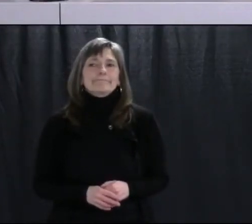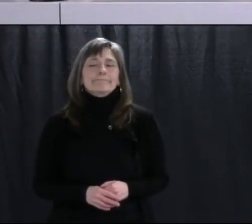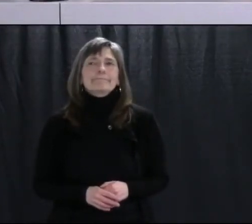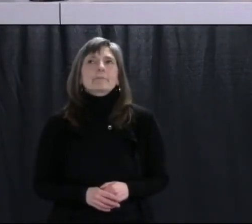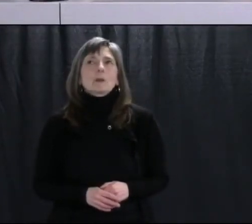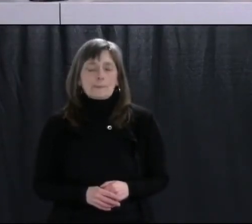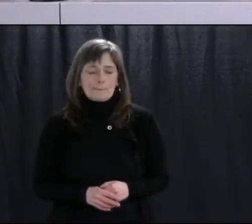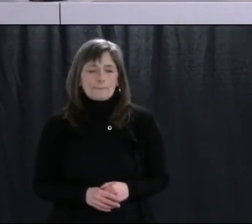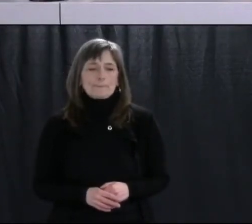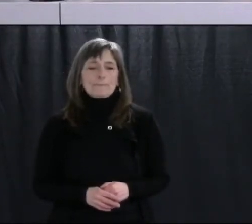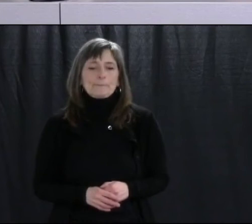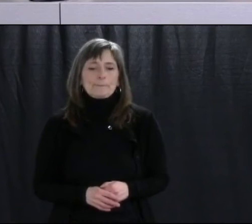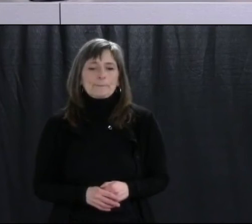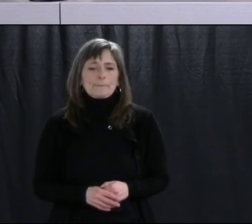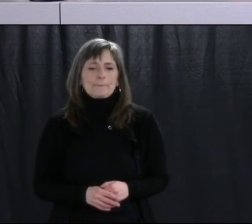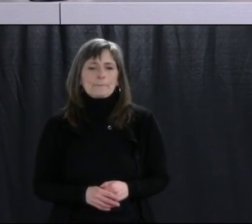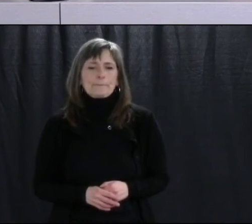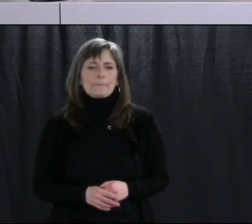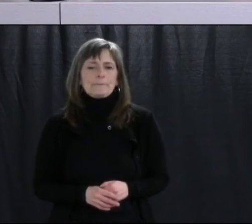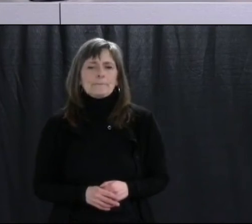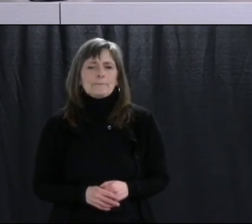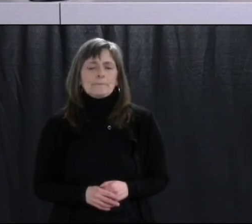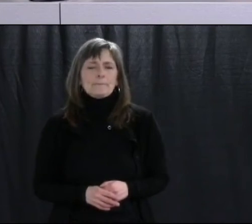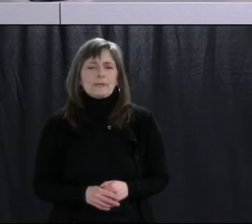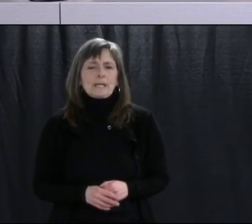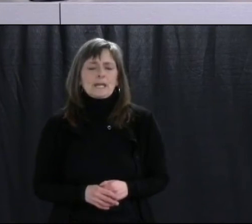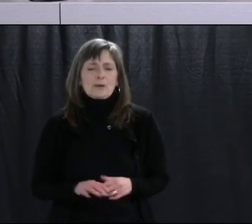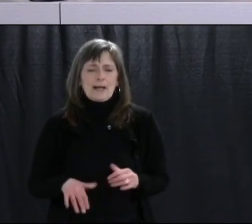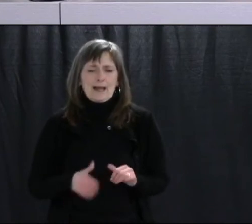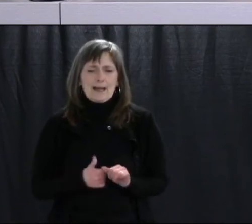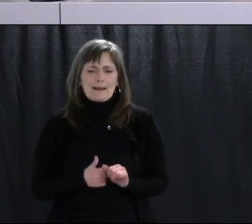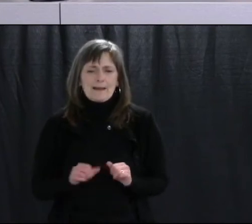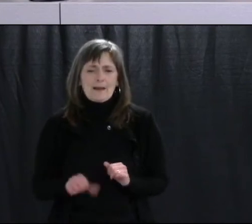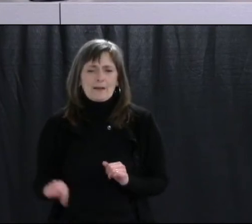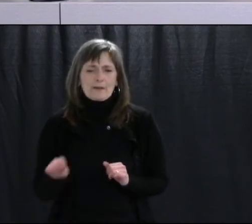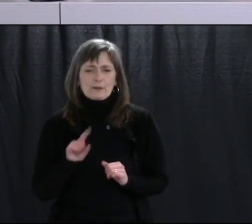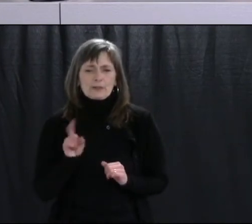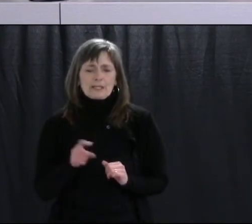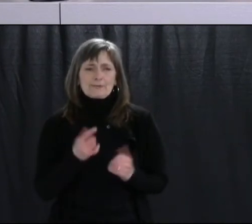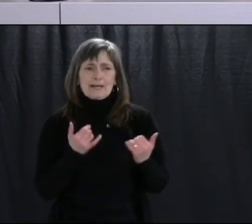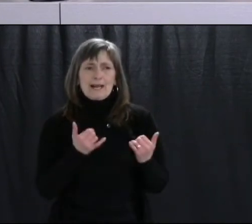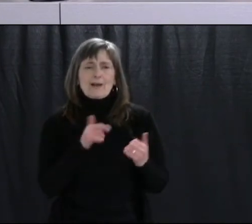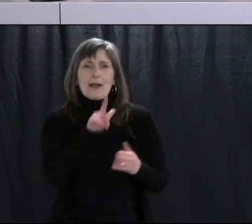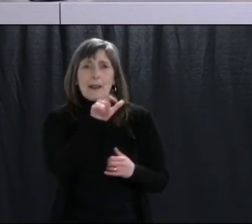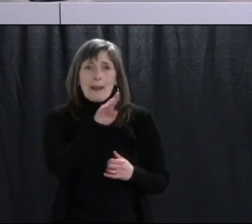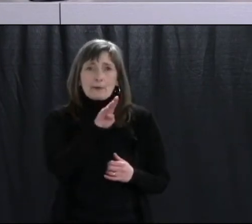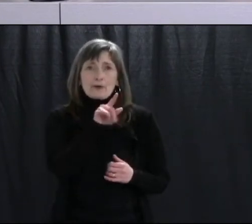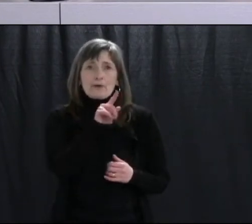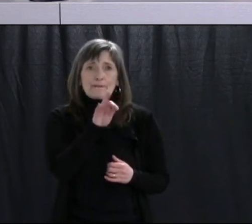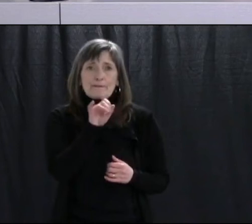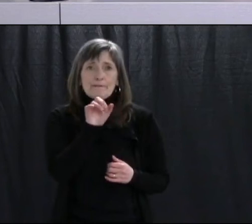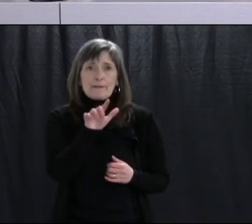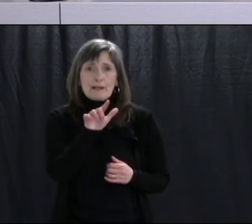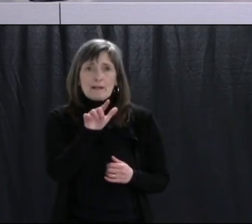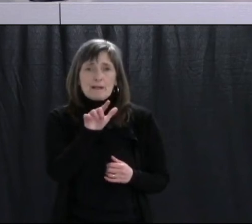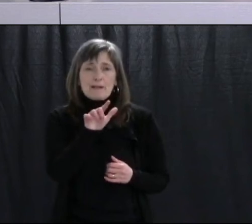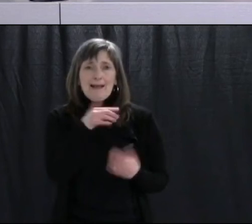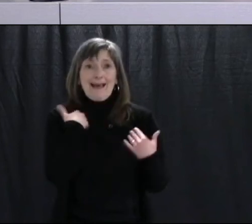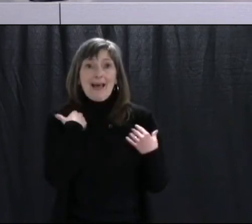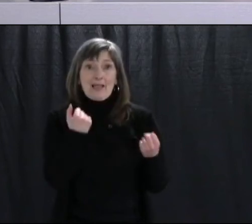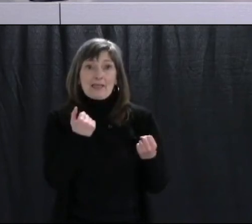Okay, because I'm as a follow-up to that, I'm currently looking at a Labrador Mental Health press release from